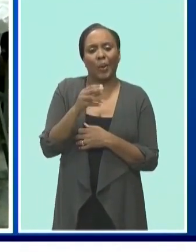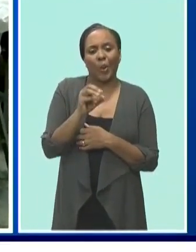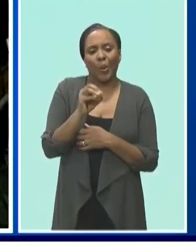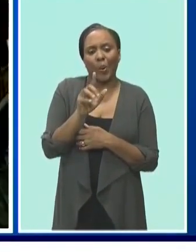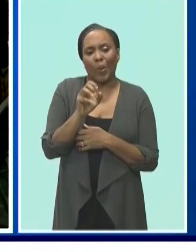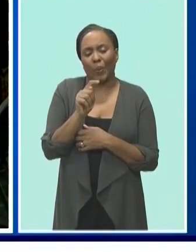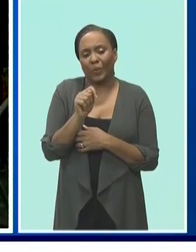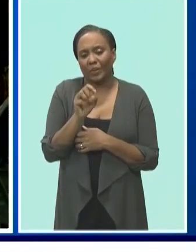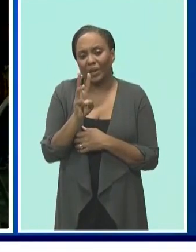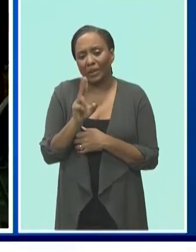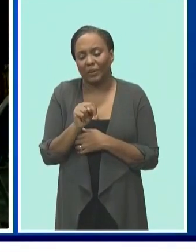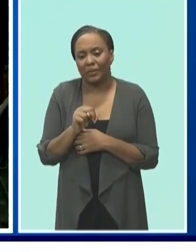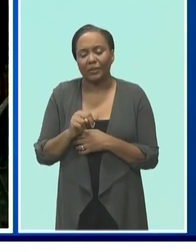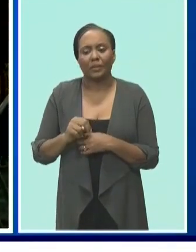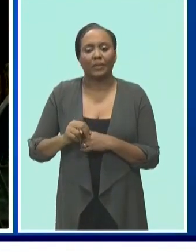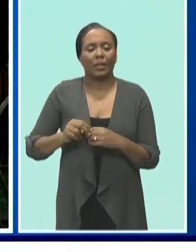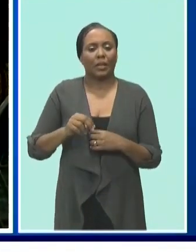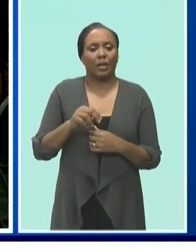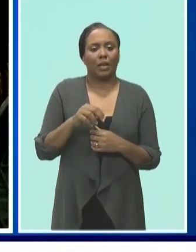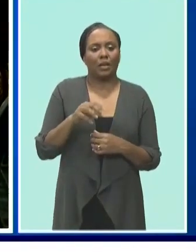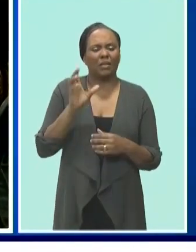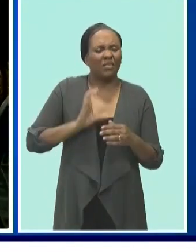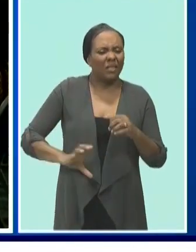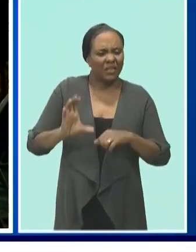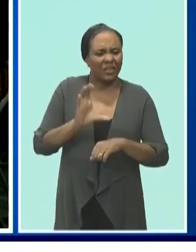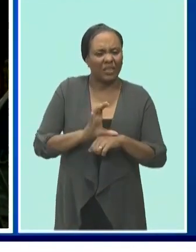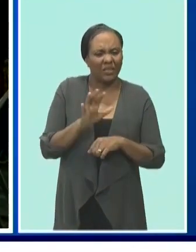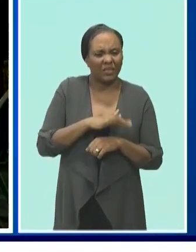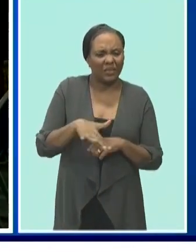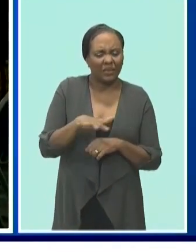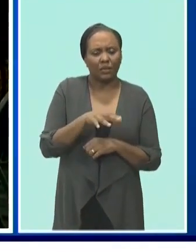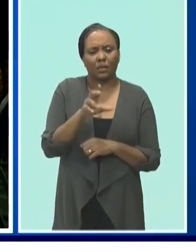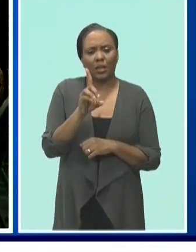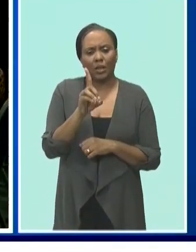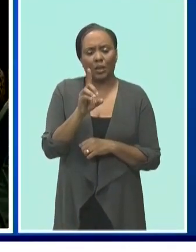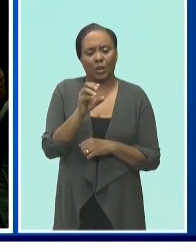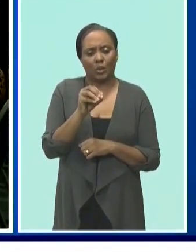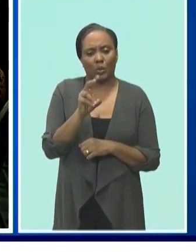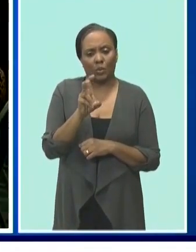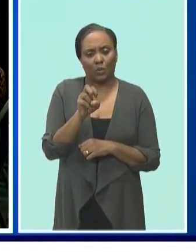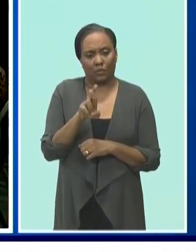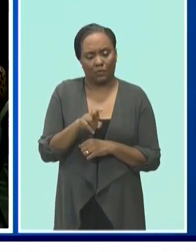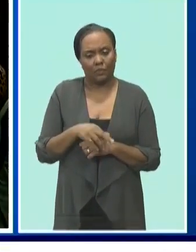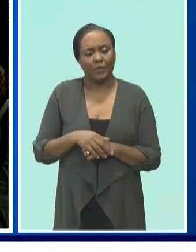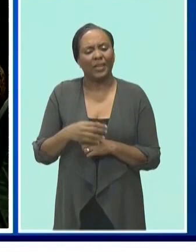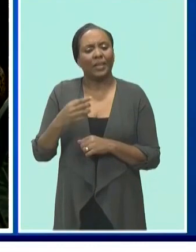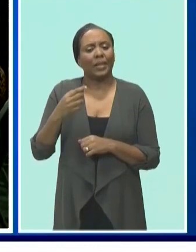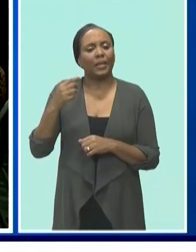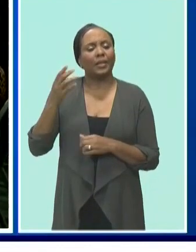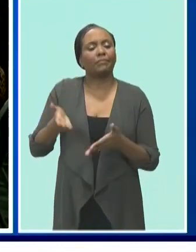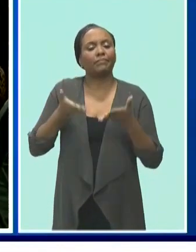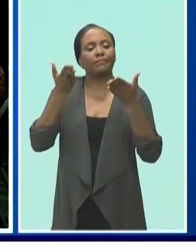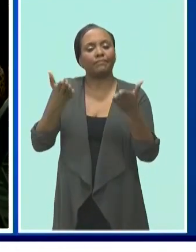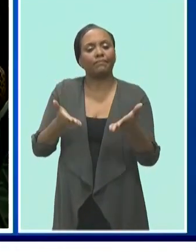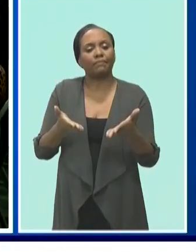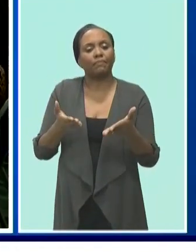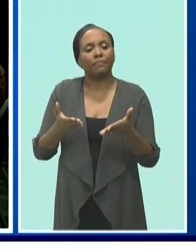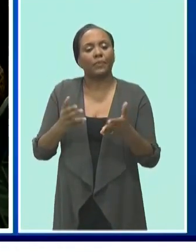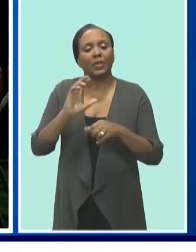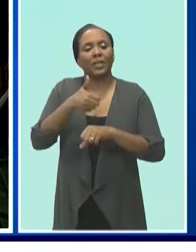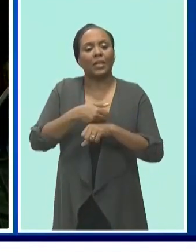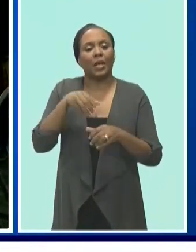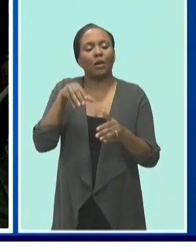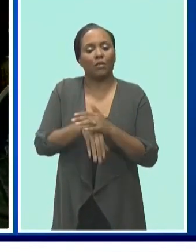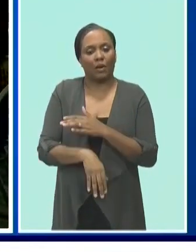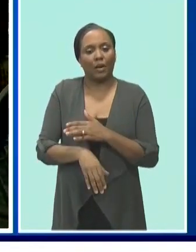Town. He's recommending that government set up a crime task force committee to identify the challenges facing the industry. Lisa